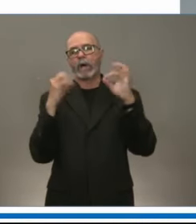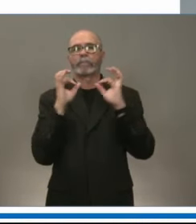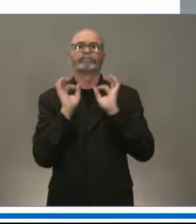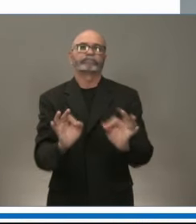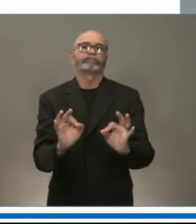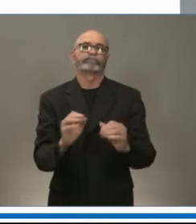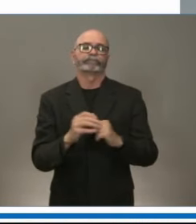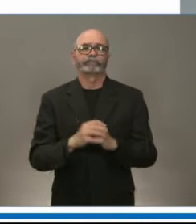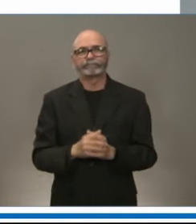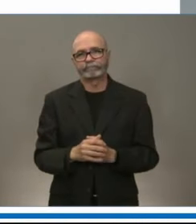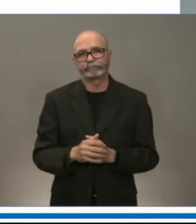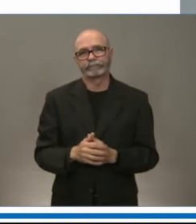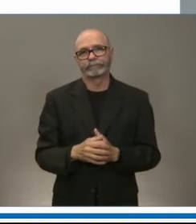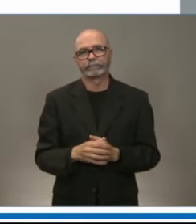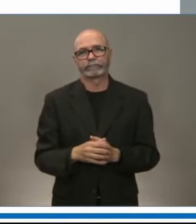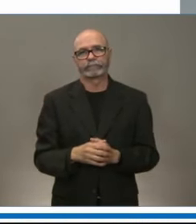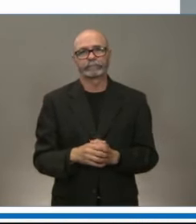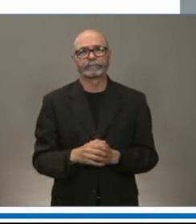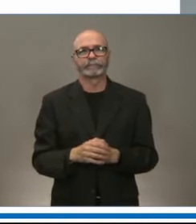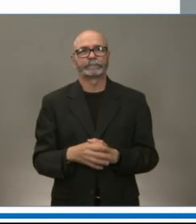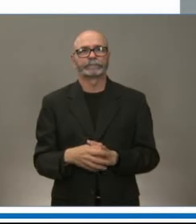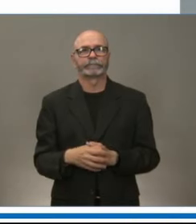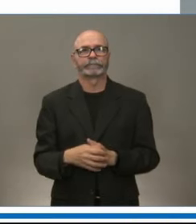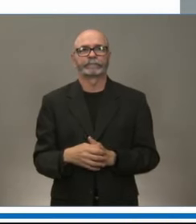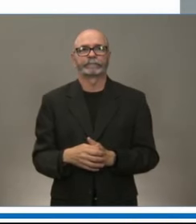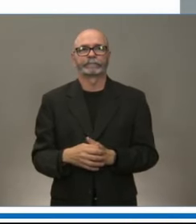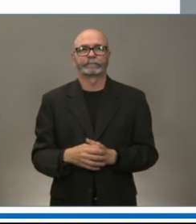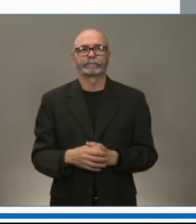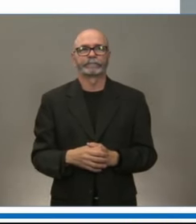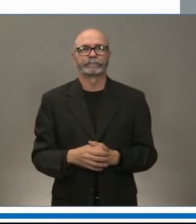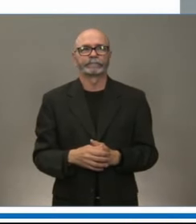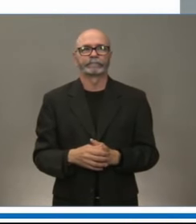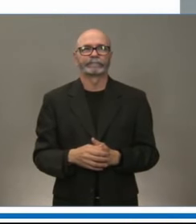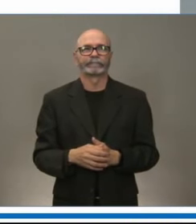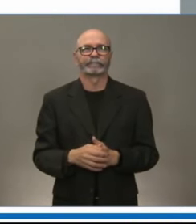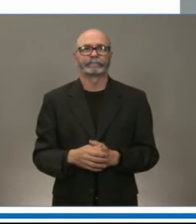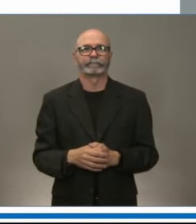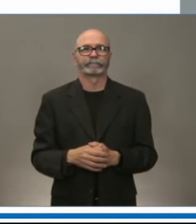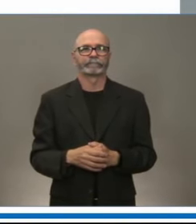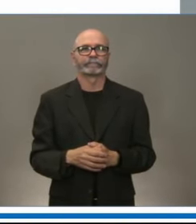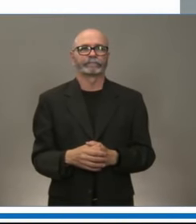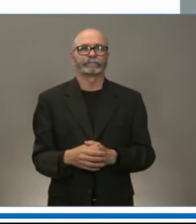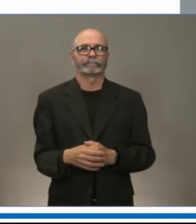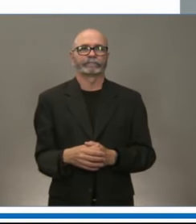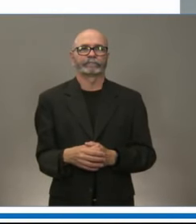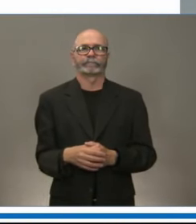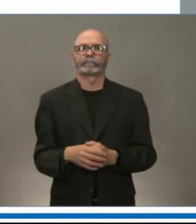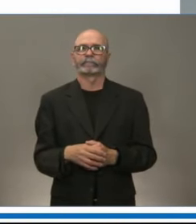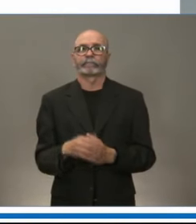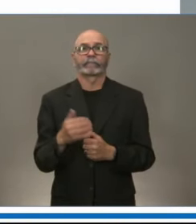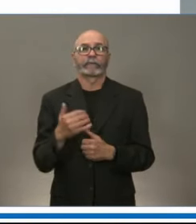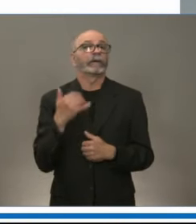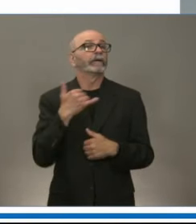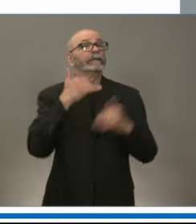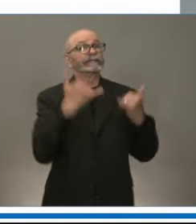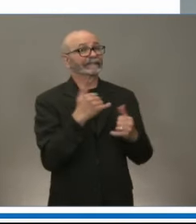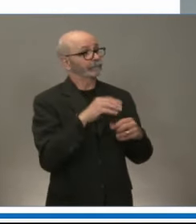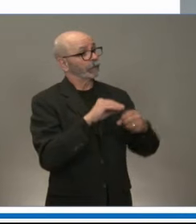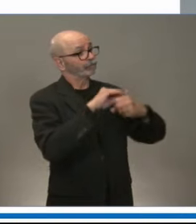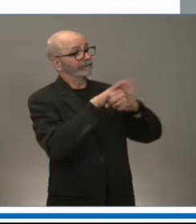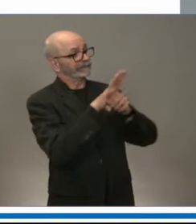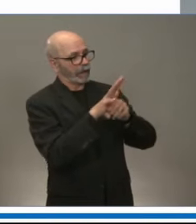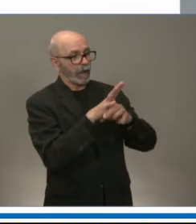infection and they resolved their issues with COVID-19. So that's really good news. We now